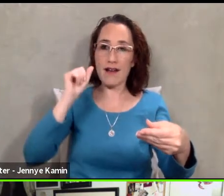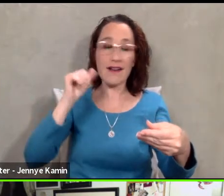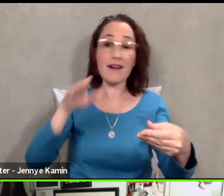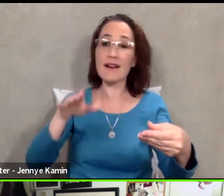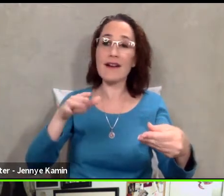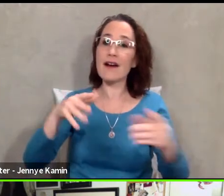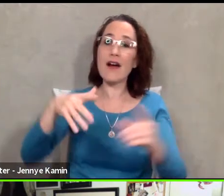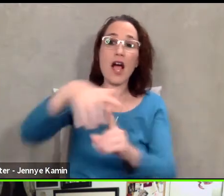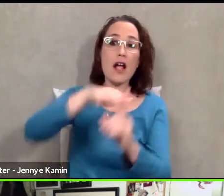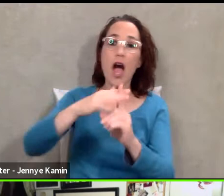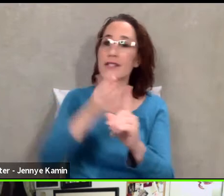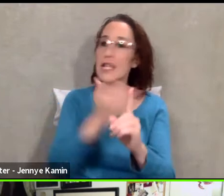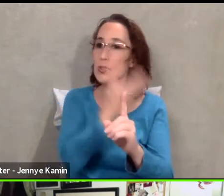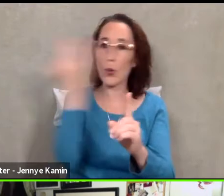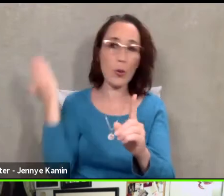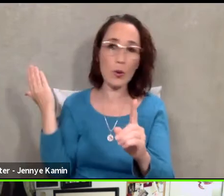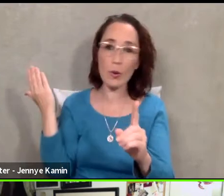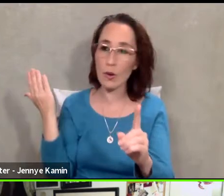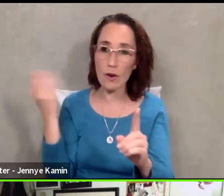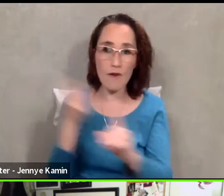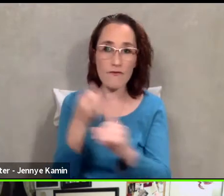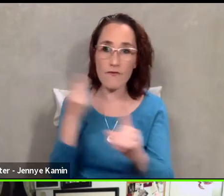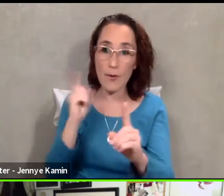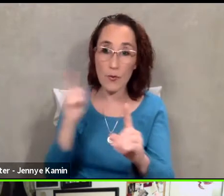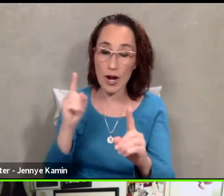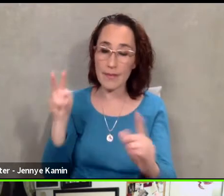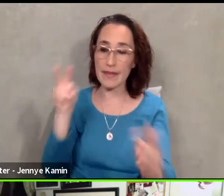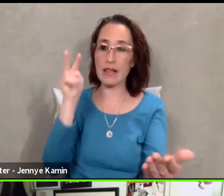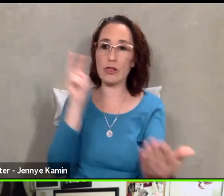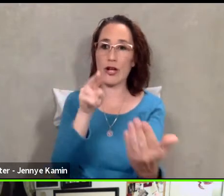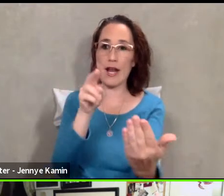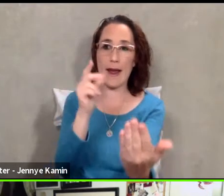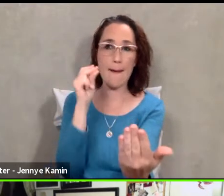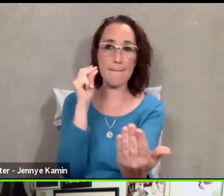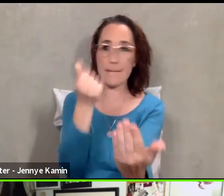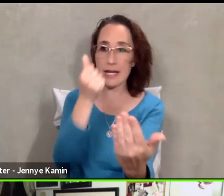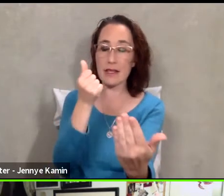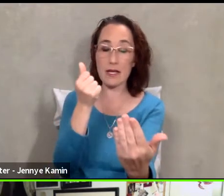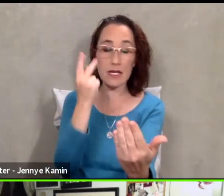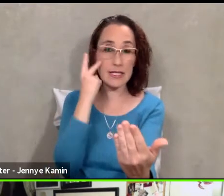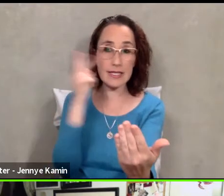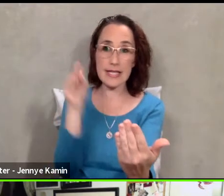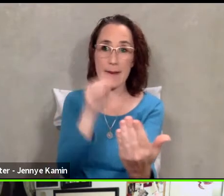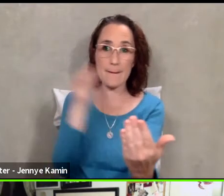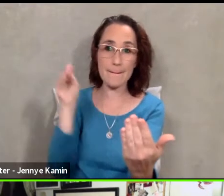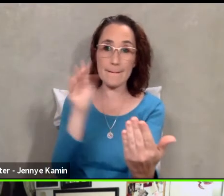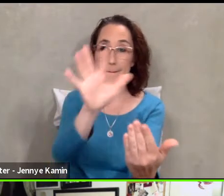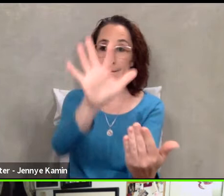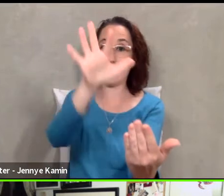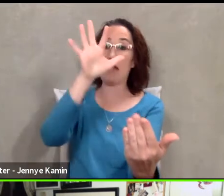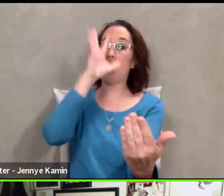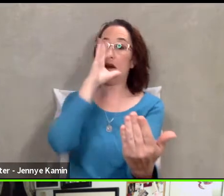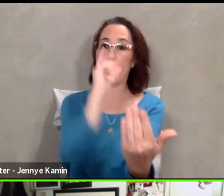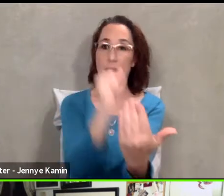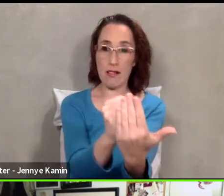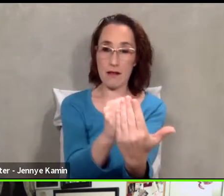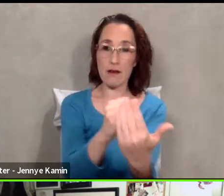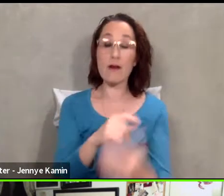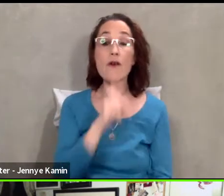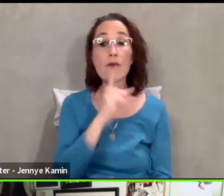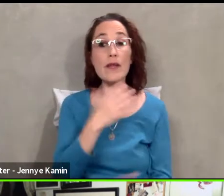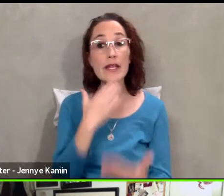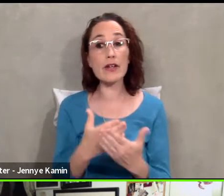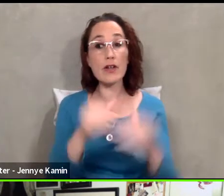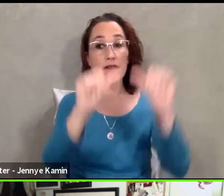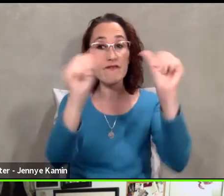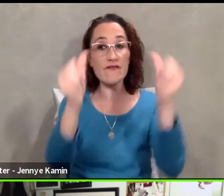context, without knowing, you know, where it came from, but they just look at it and they see something miraculous. And I feel like, you know, figurative work and like really good figurative work,